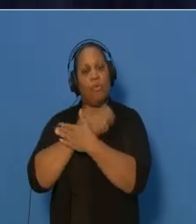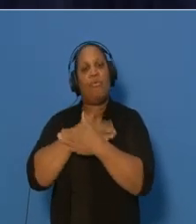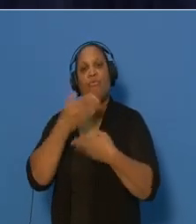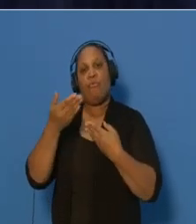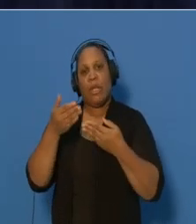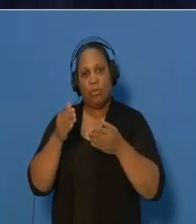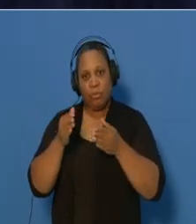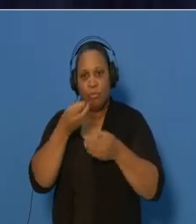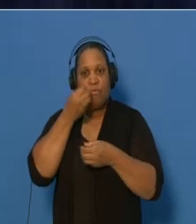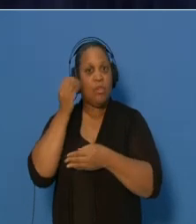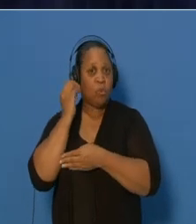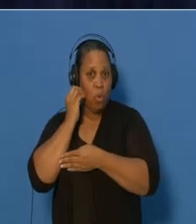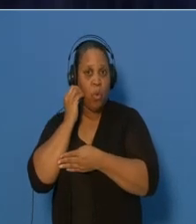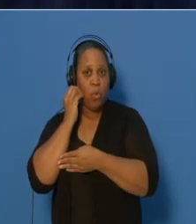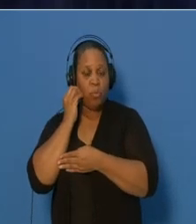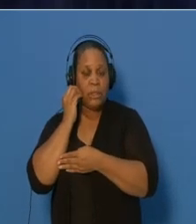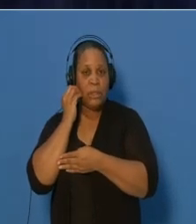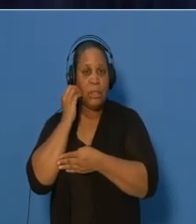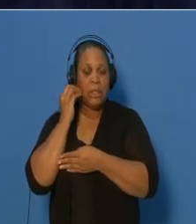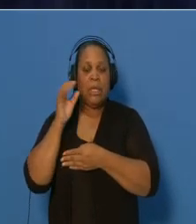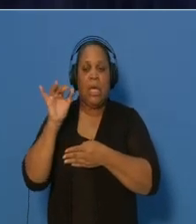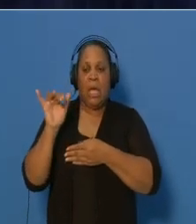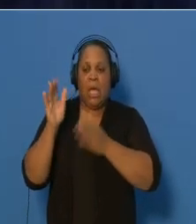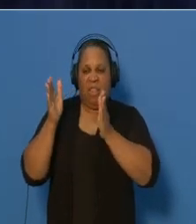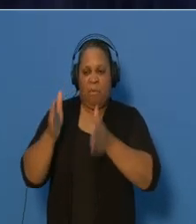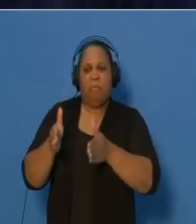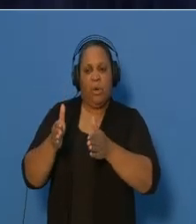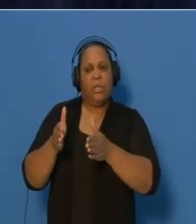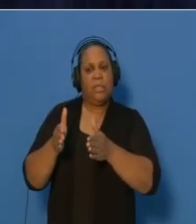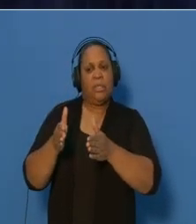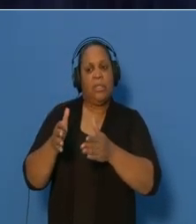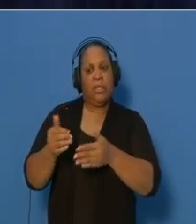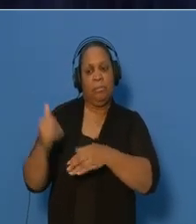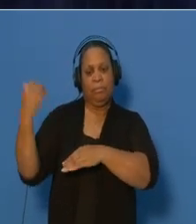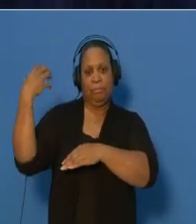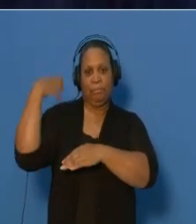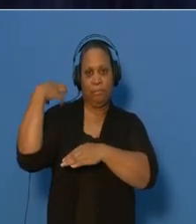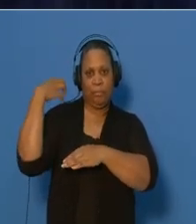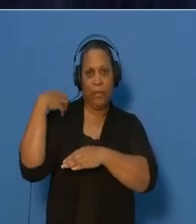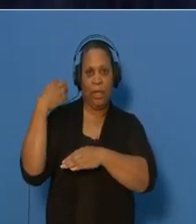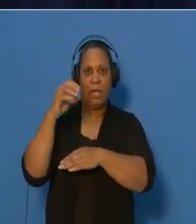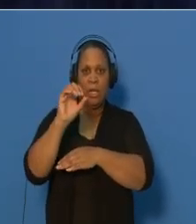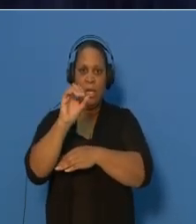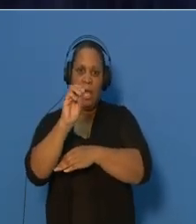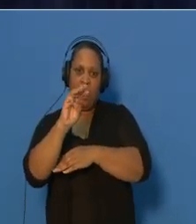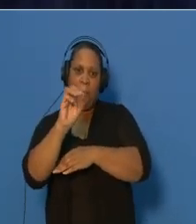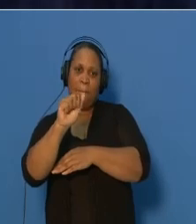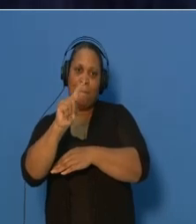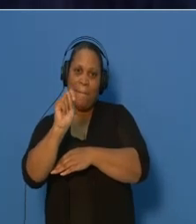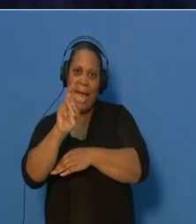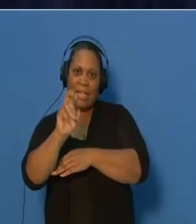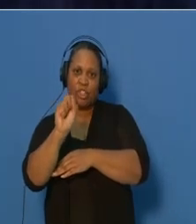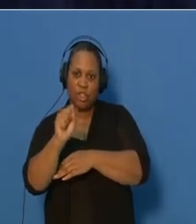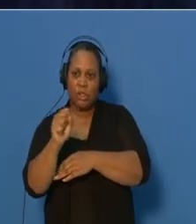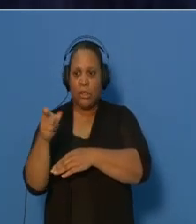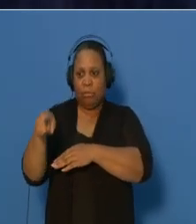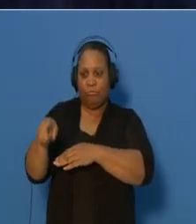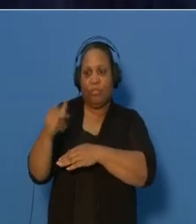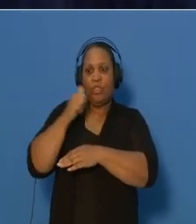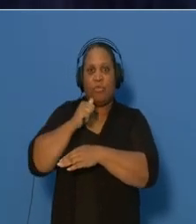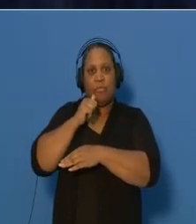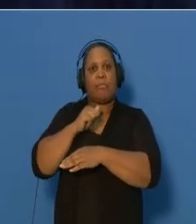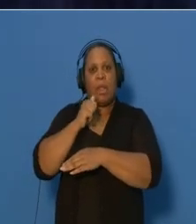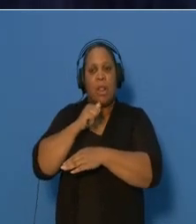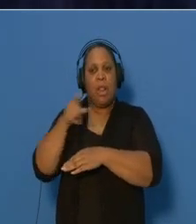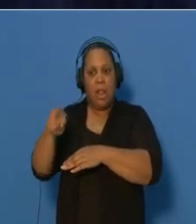nursing home facilities. And the person that leads that is Rashina Masters, and they have spent quite a number of time between herself as well as